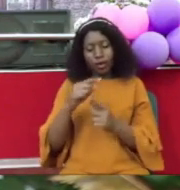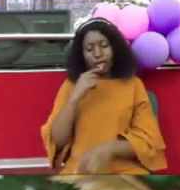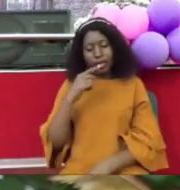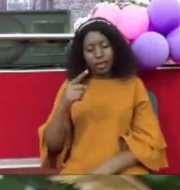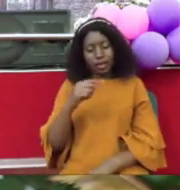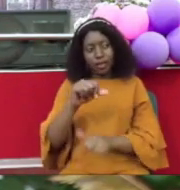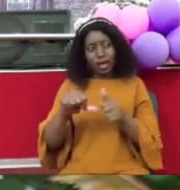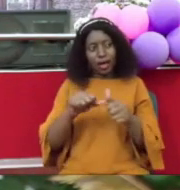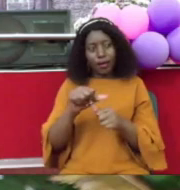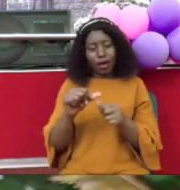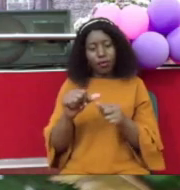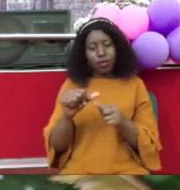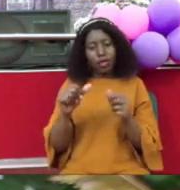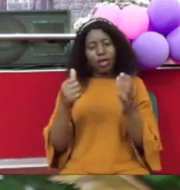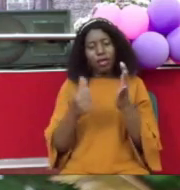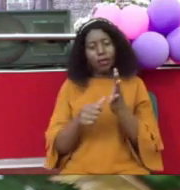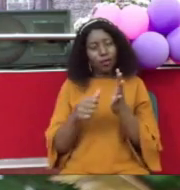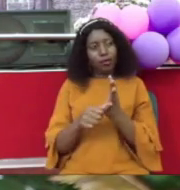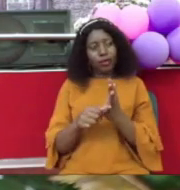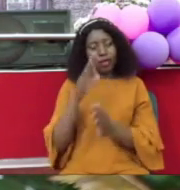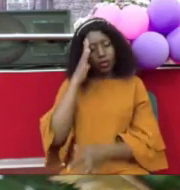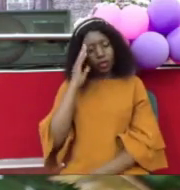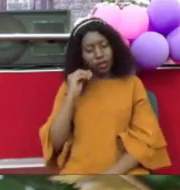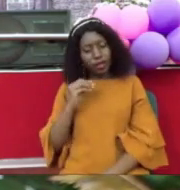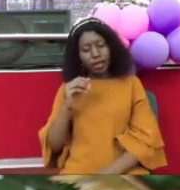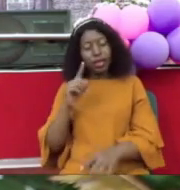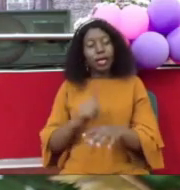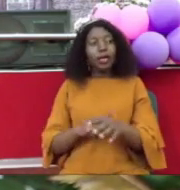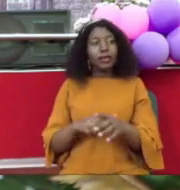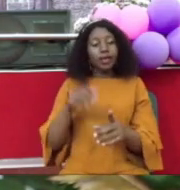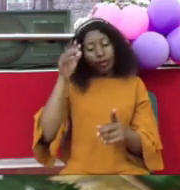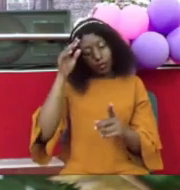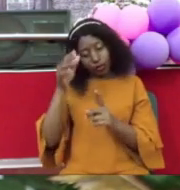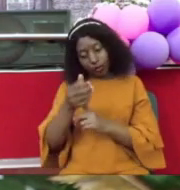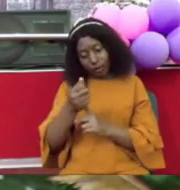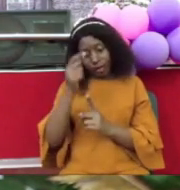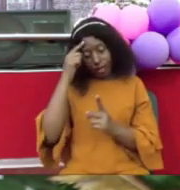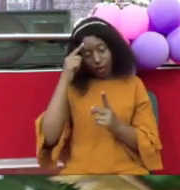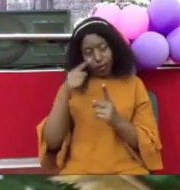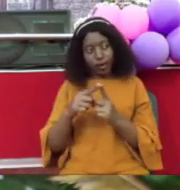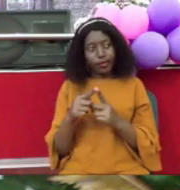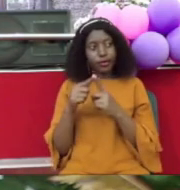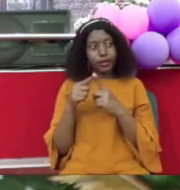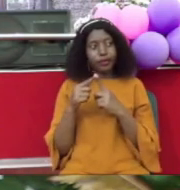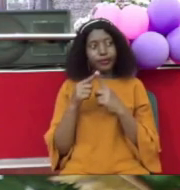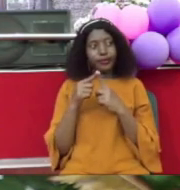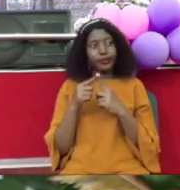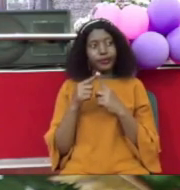about the issues that you face as you fulfill your purpose. Neno linasema nini kuhusiana na mambo ambayo